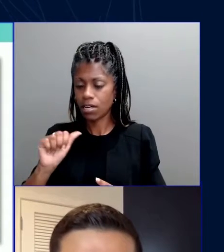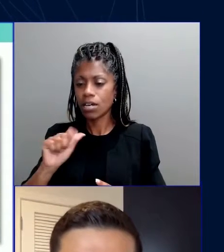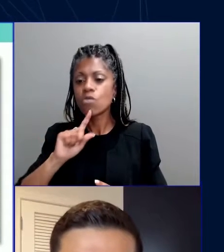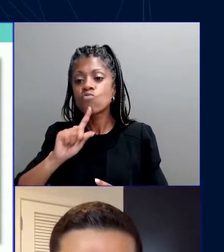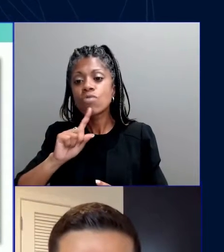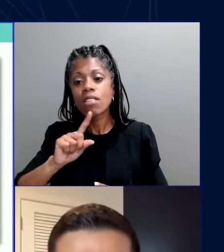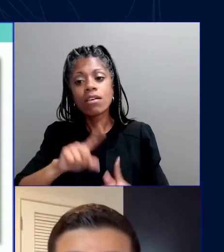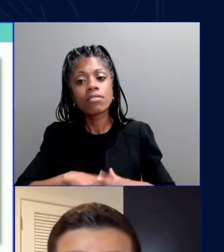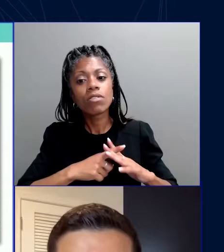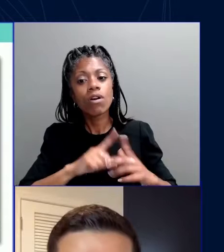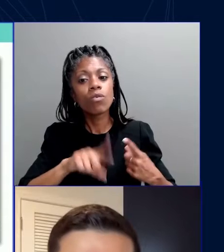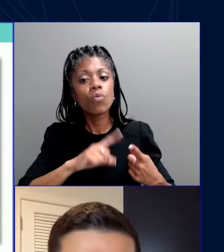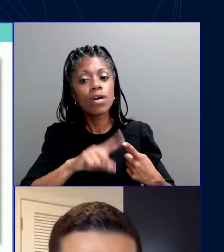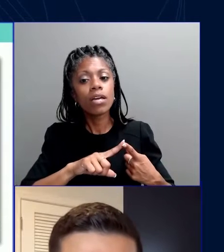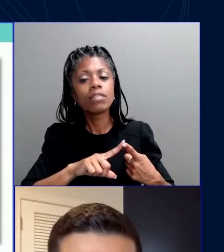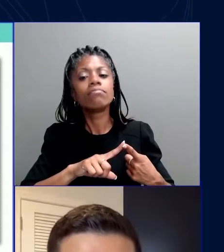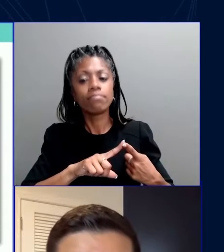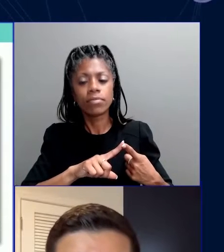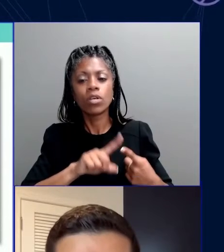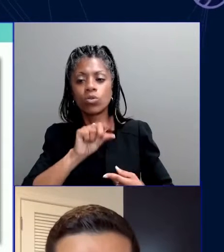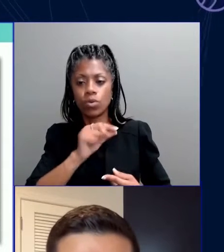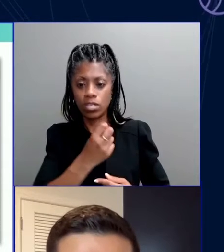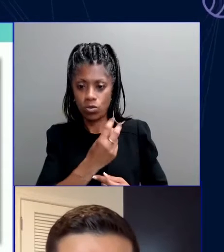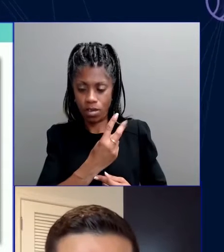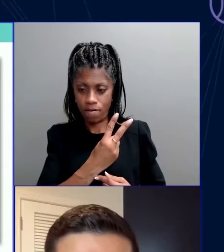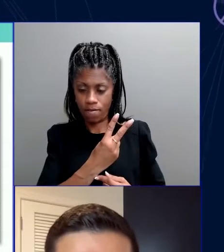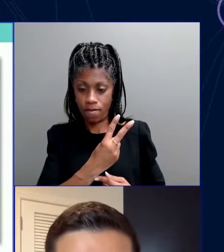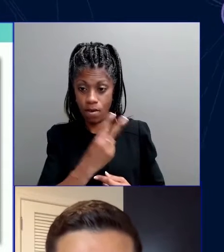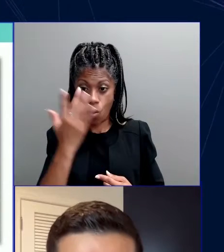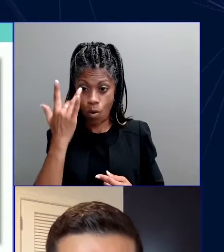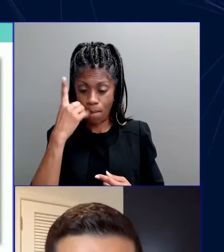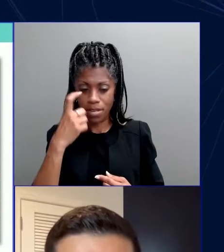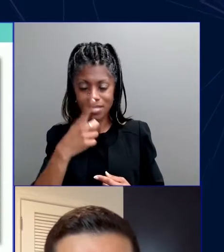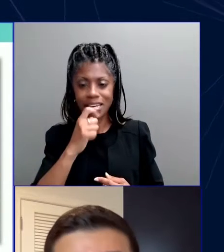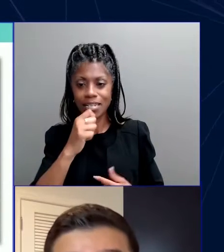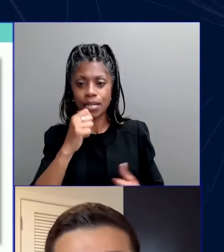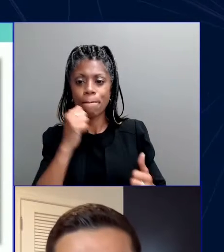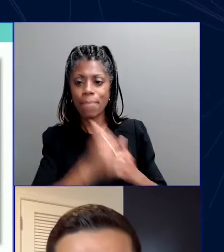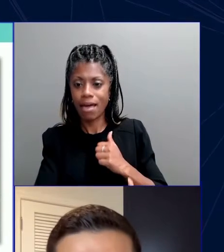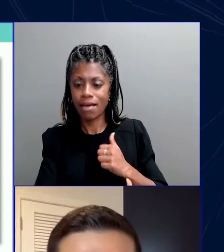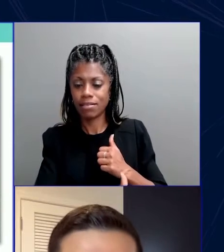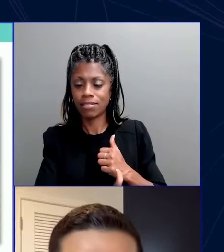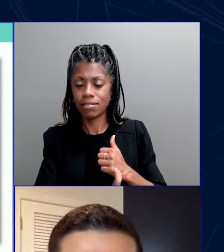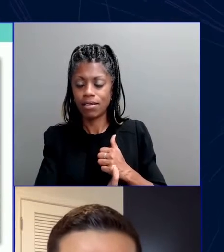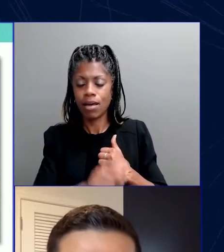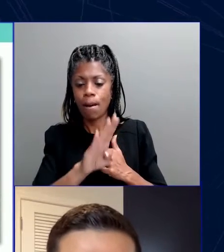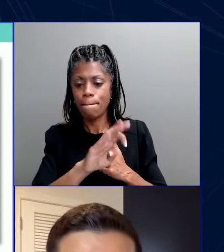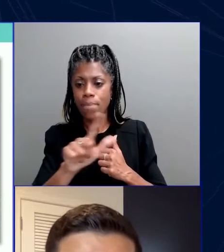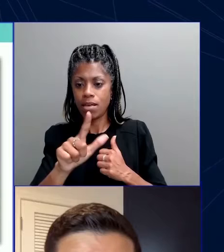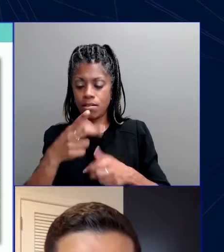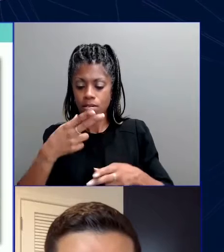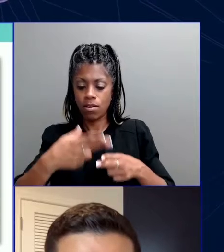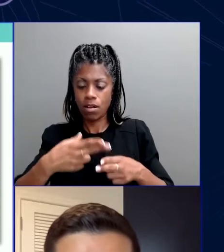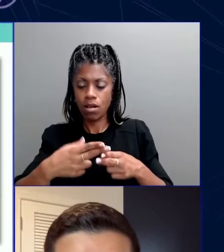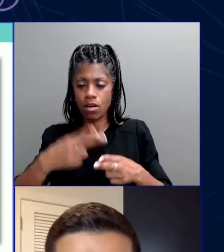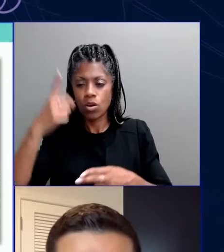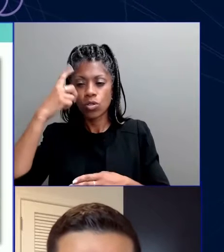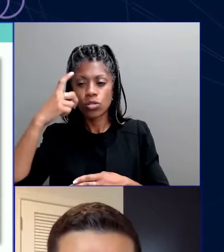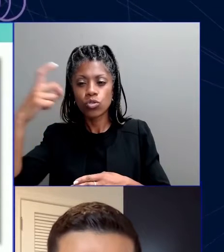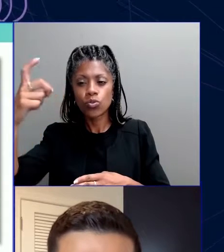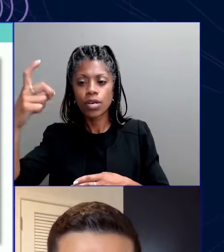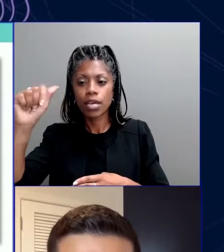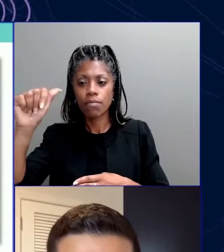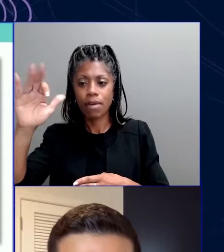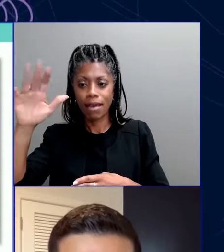legislative majority in the Senate and the House failed to pass the DREAM Act, which is a bill which would provide a path to citizenship for immigrant